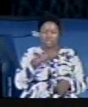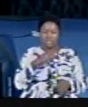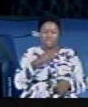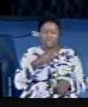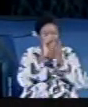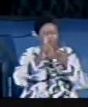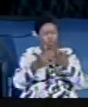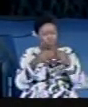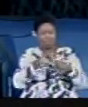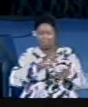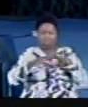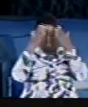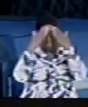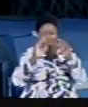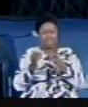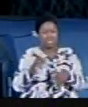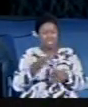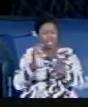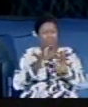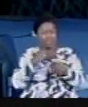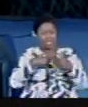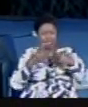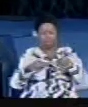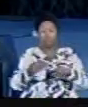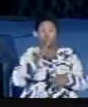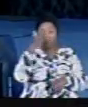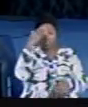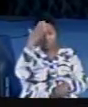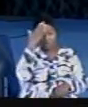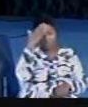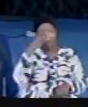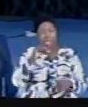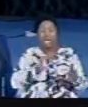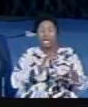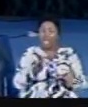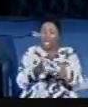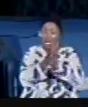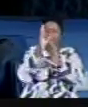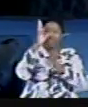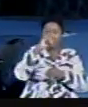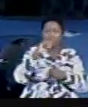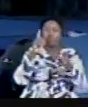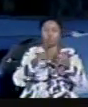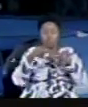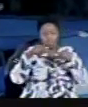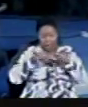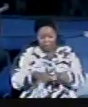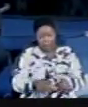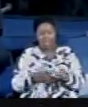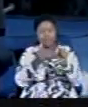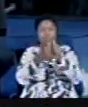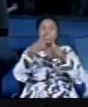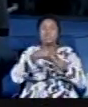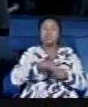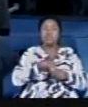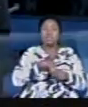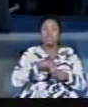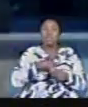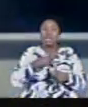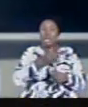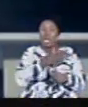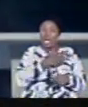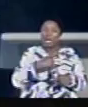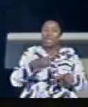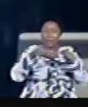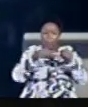come. You will know. I asked him to abide with me, and abide with